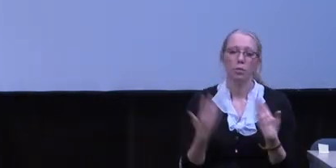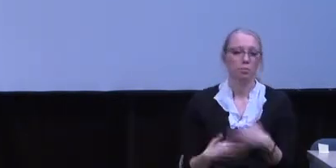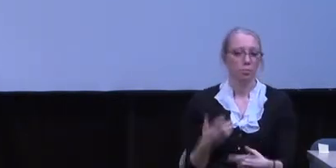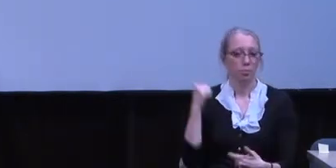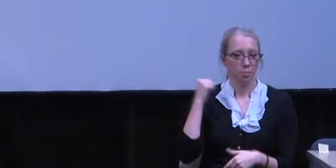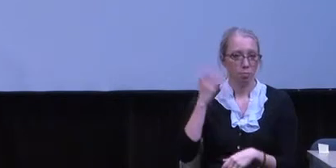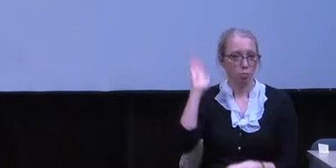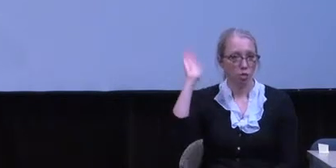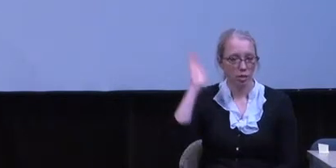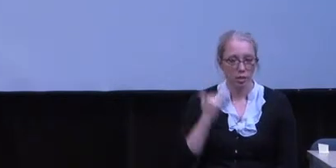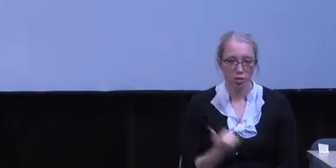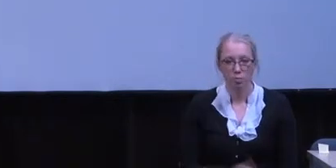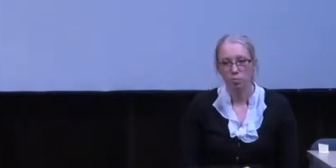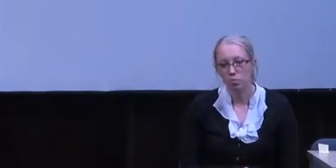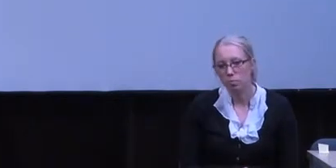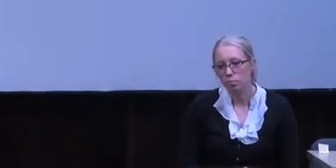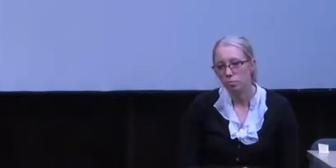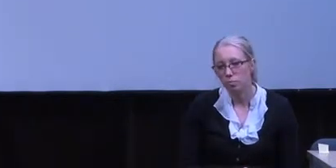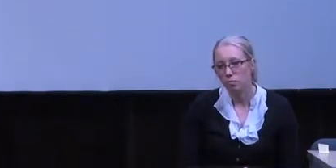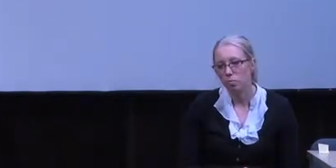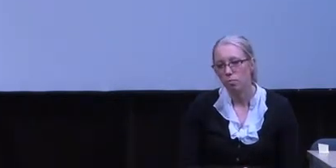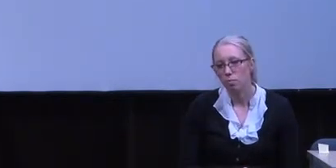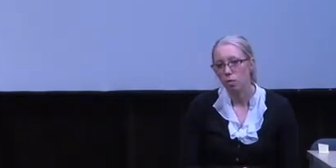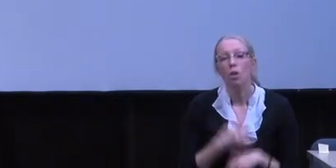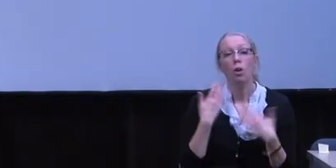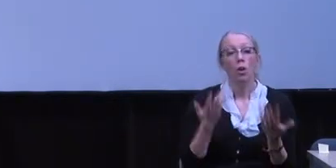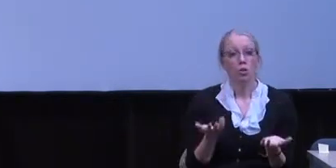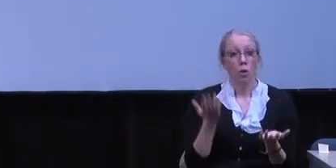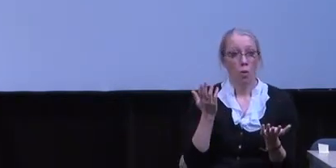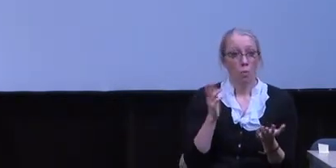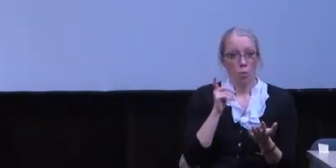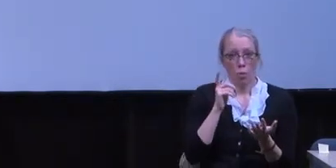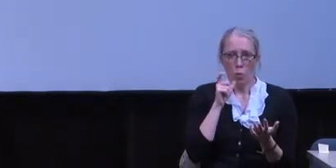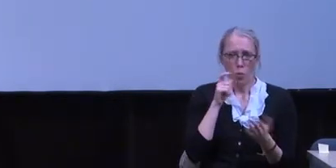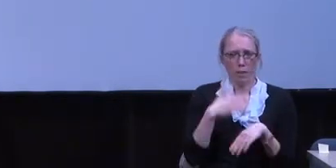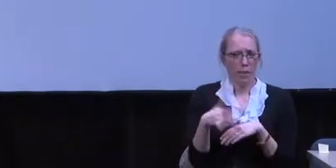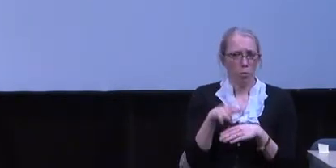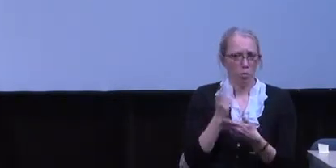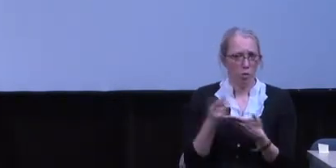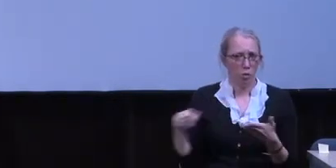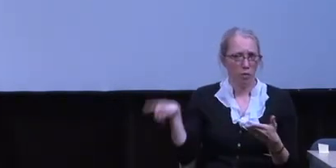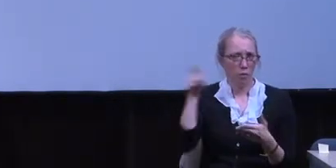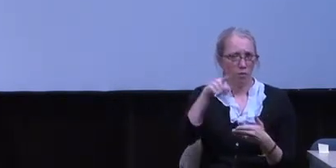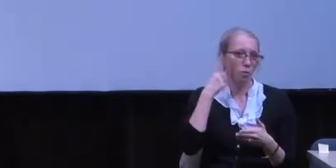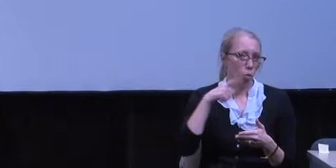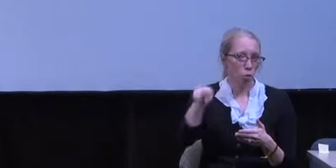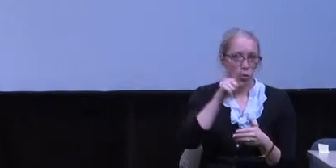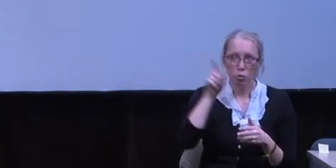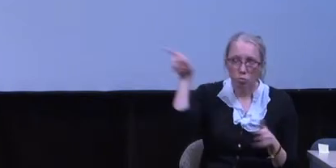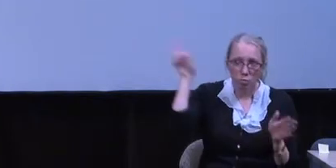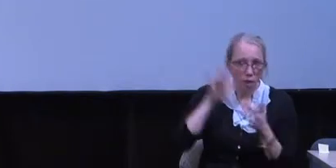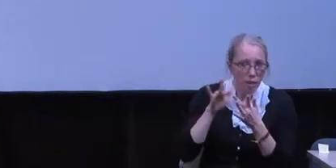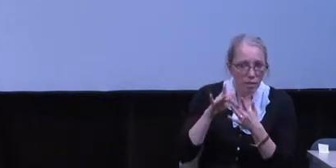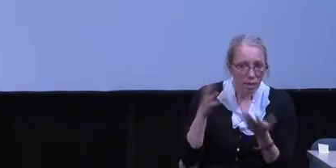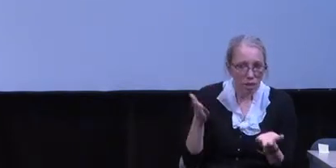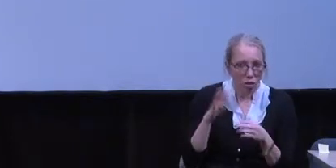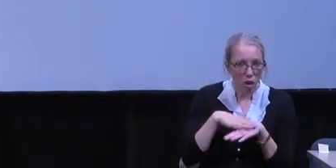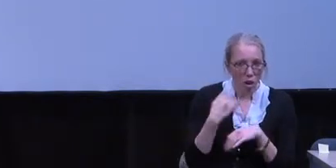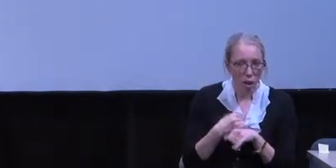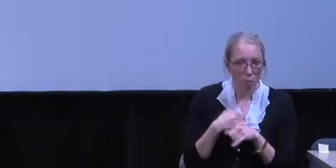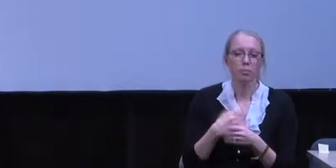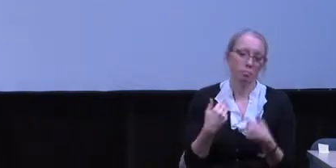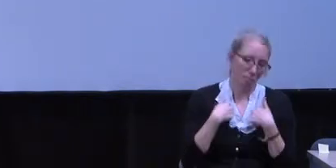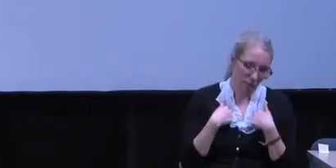forward. So, who are the resources around campus? Obviously me at the